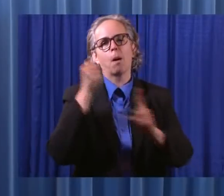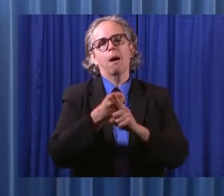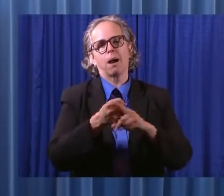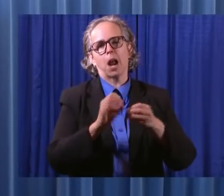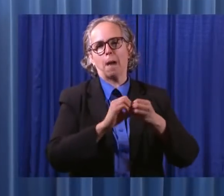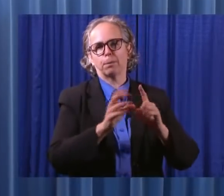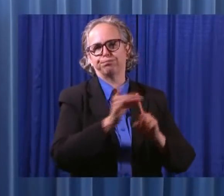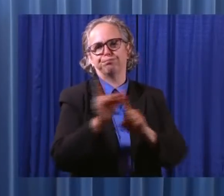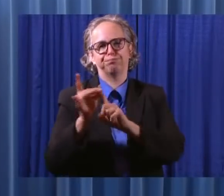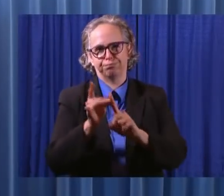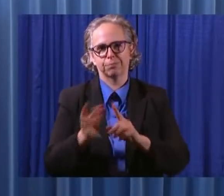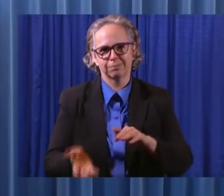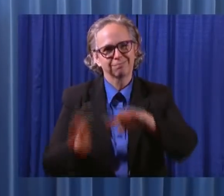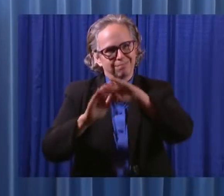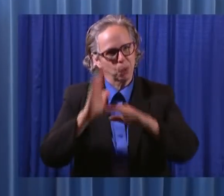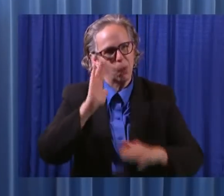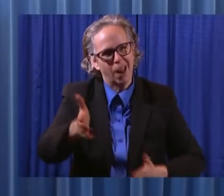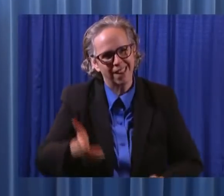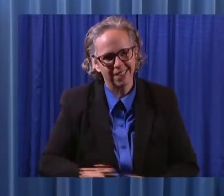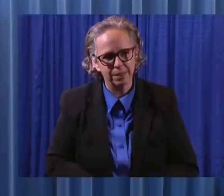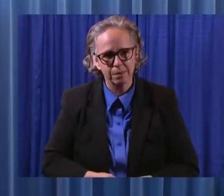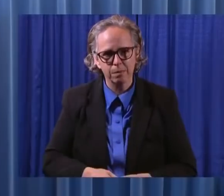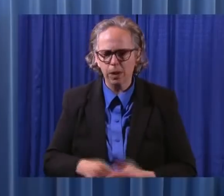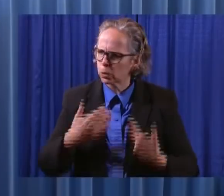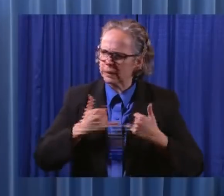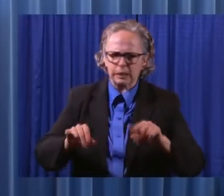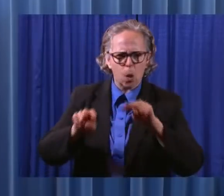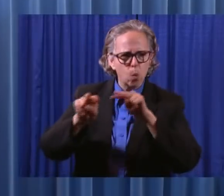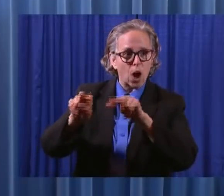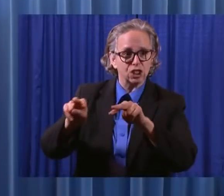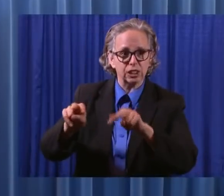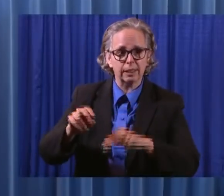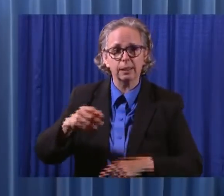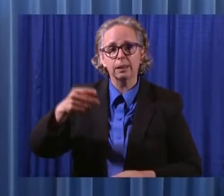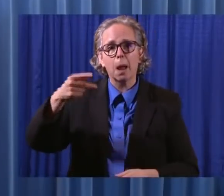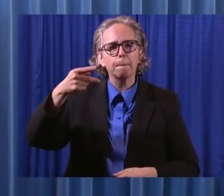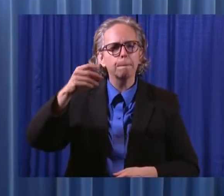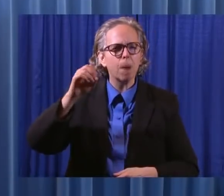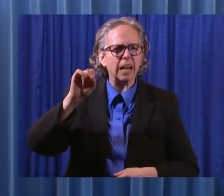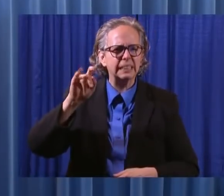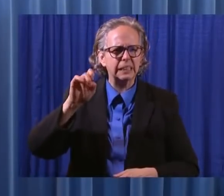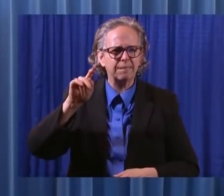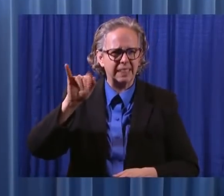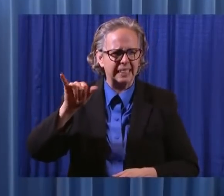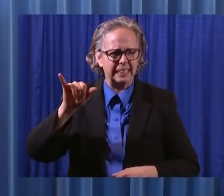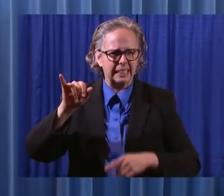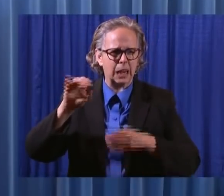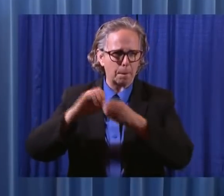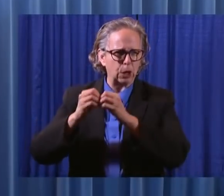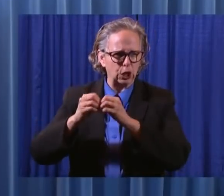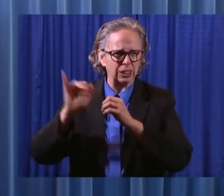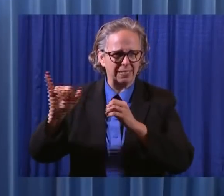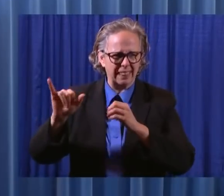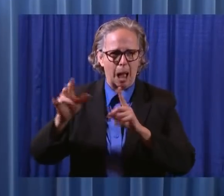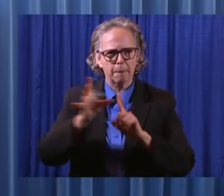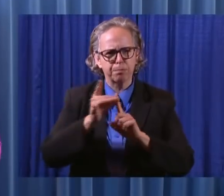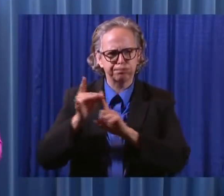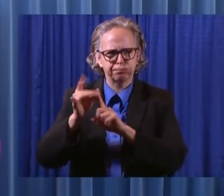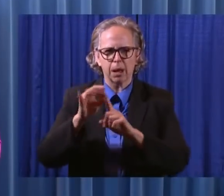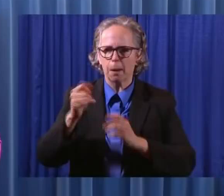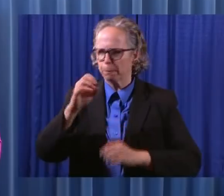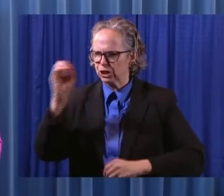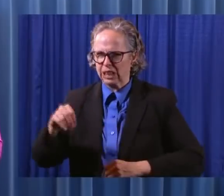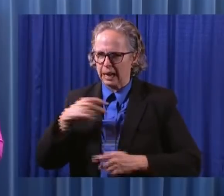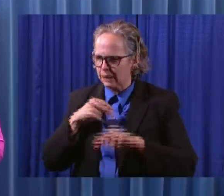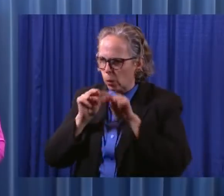have to continue to watch is exactly what you said, the positivity number, and we kind of see where that number is.